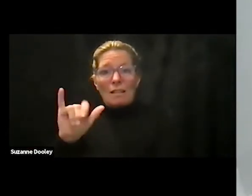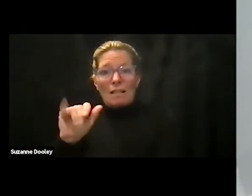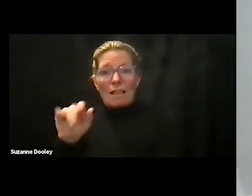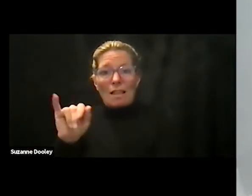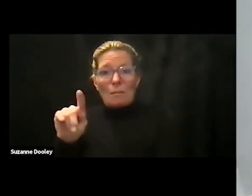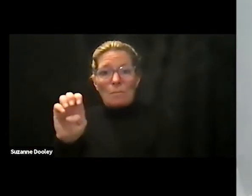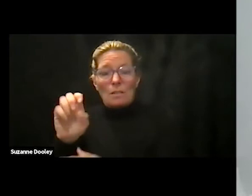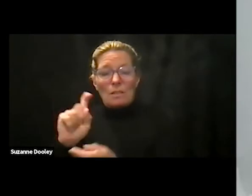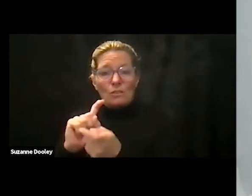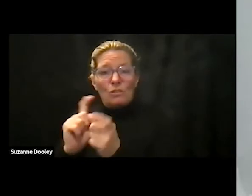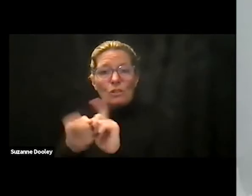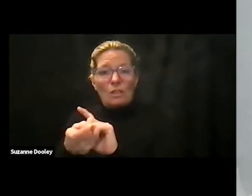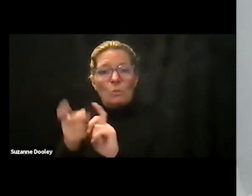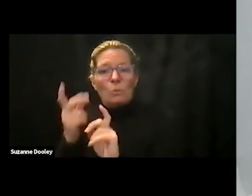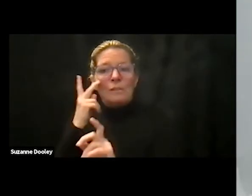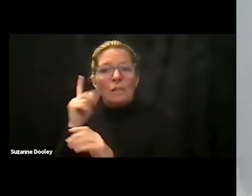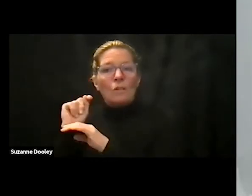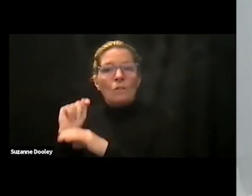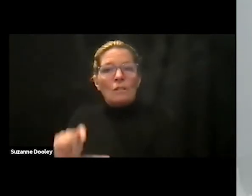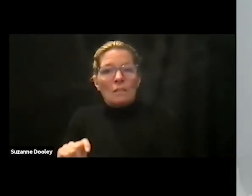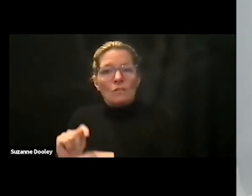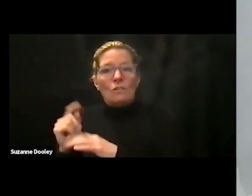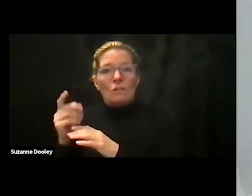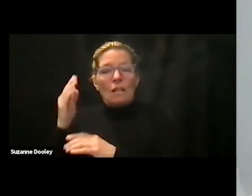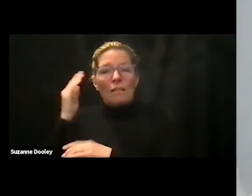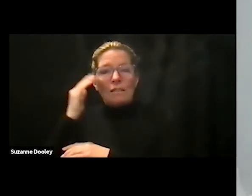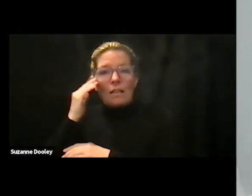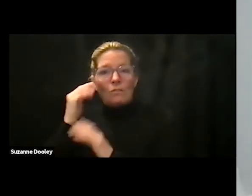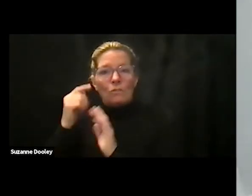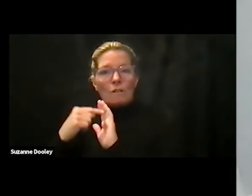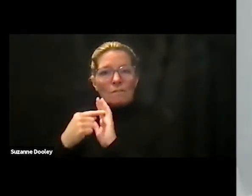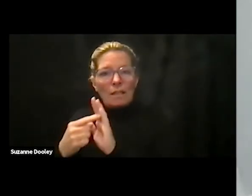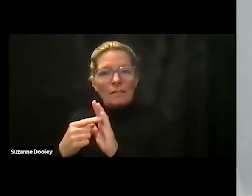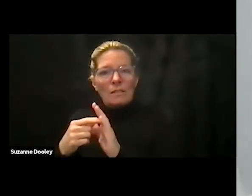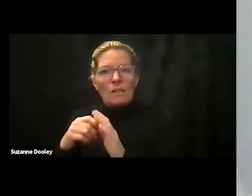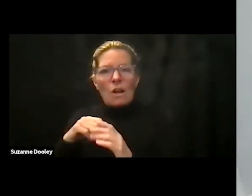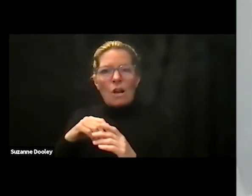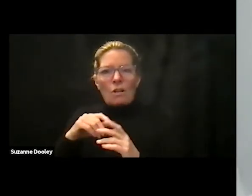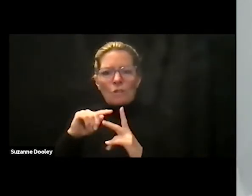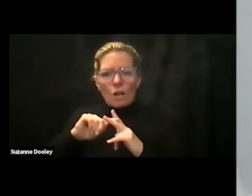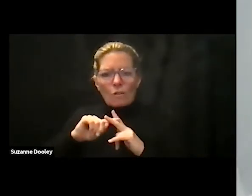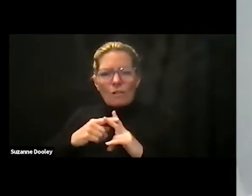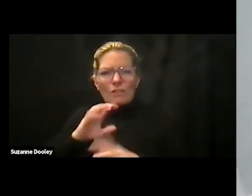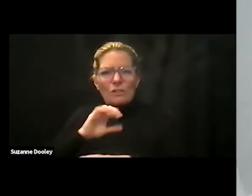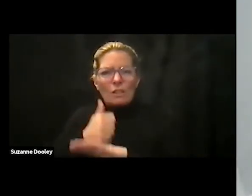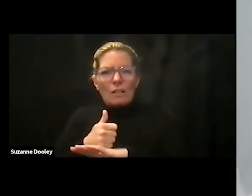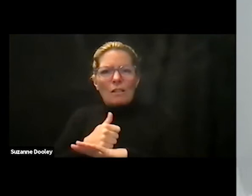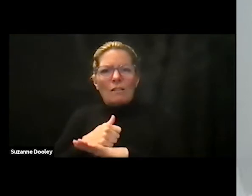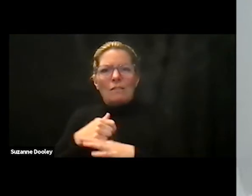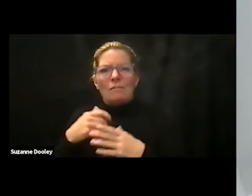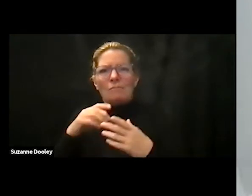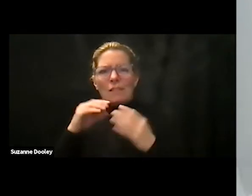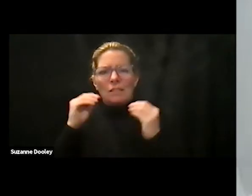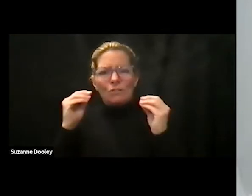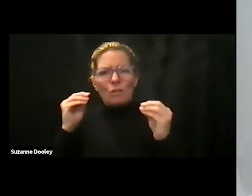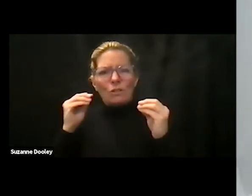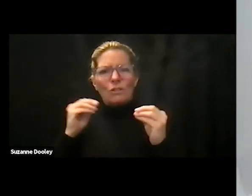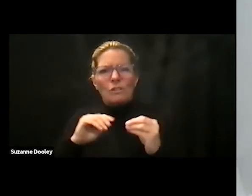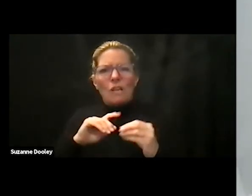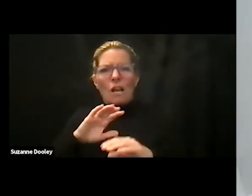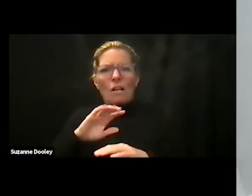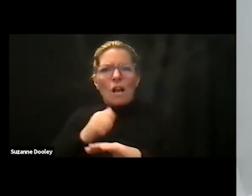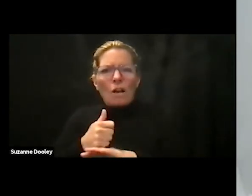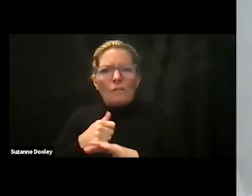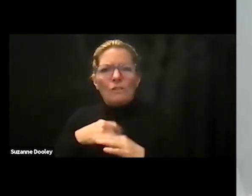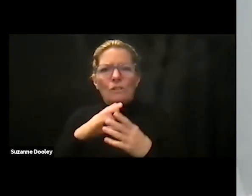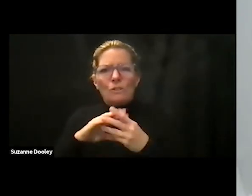And we see our traditional knowledge reflected. It's in our original instructions. It's in our stories, our origin stories,